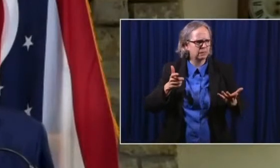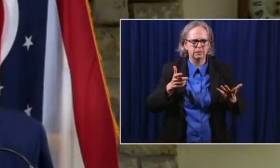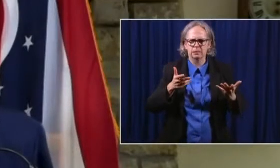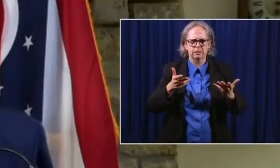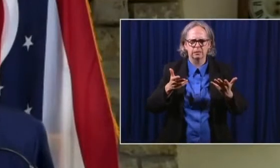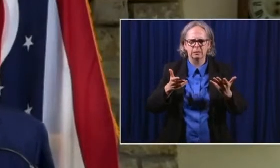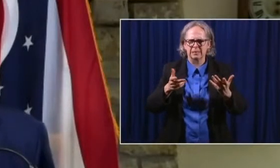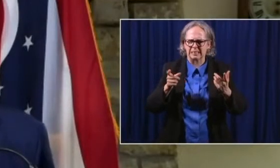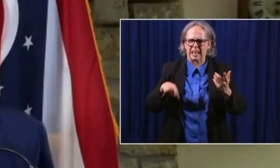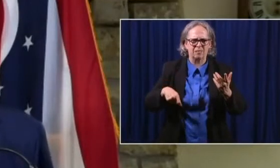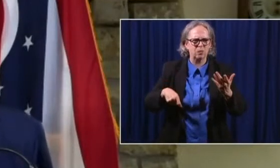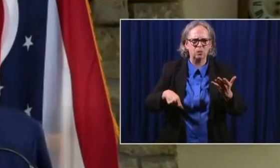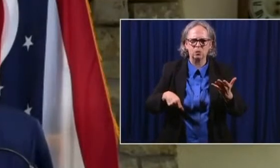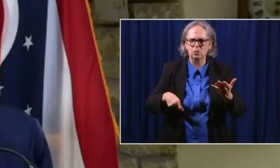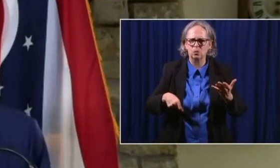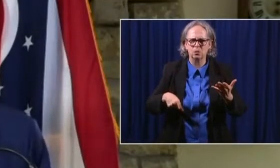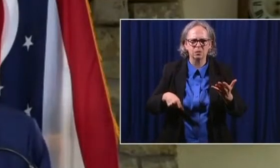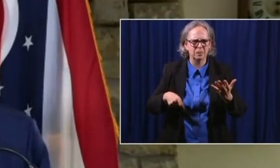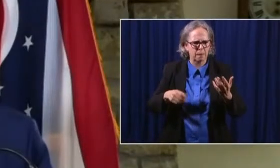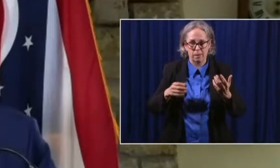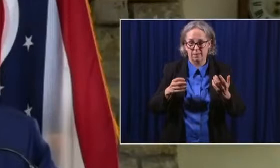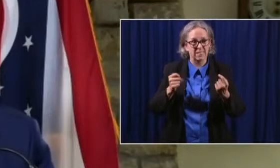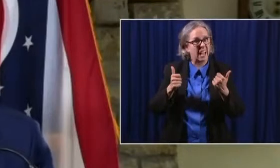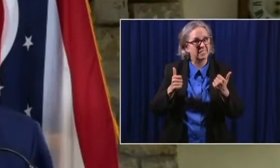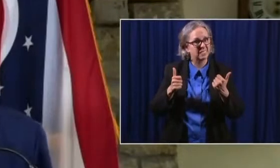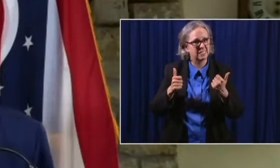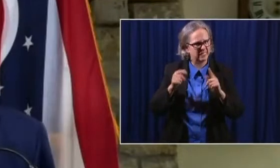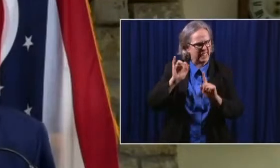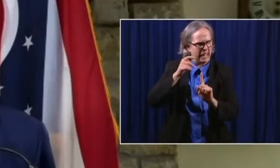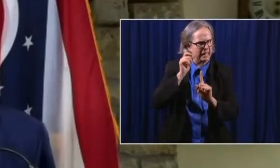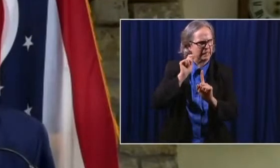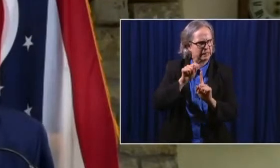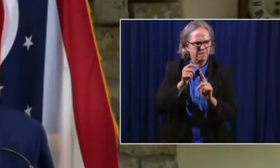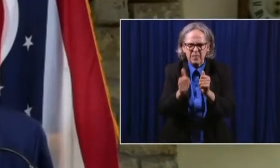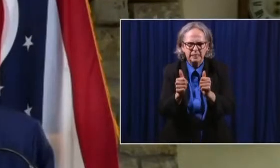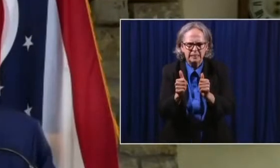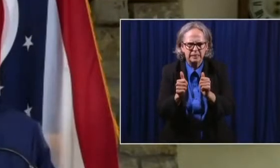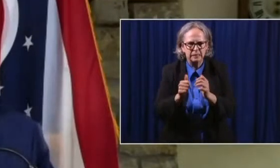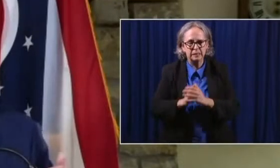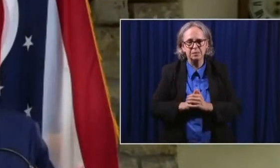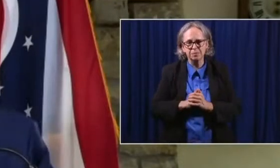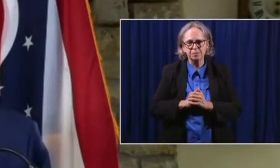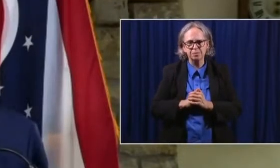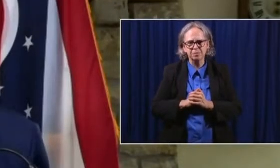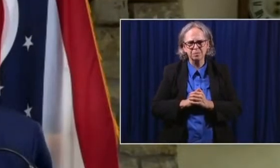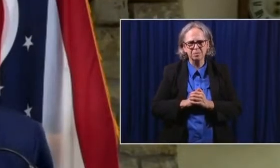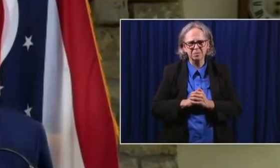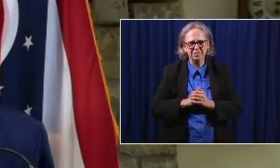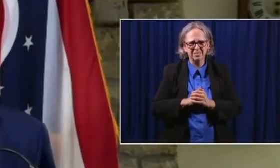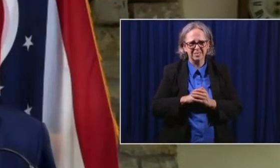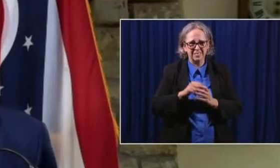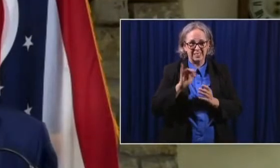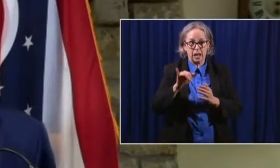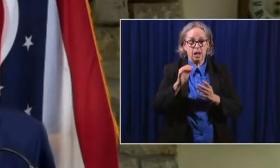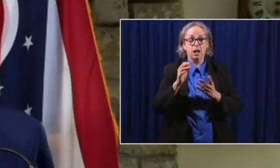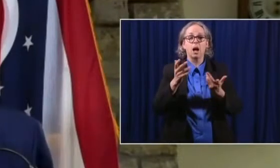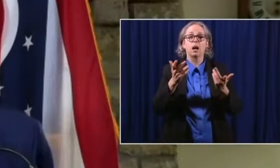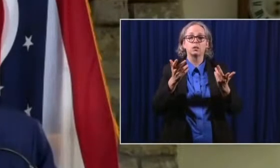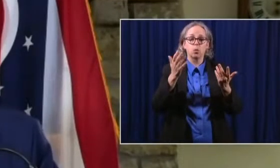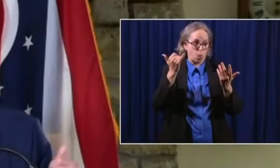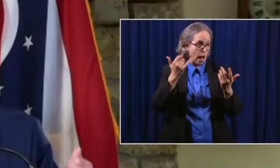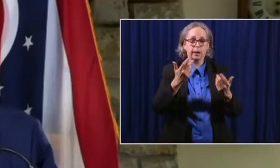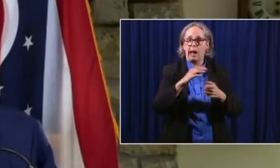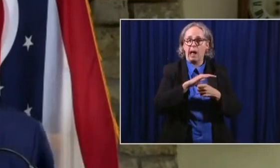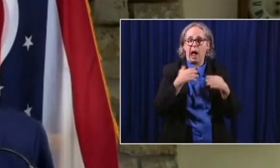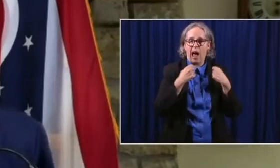who are in that building. So it's building by building. But the big data needs to then, of course, obviously goes to the local health